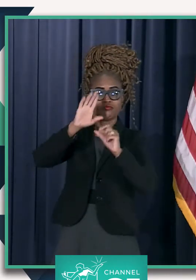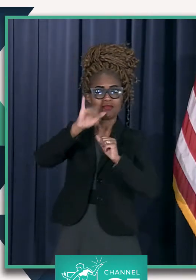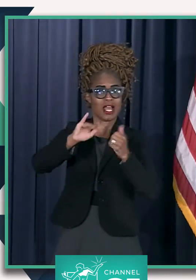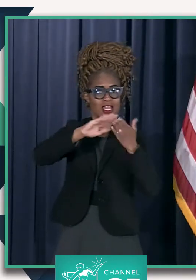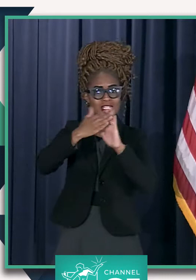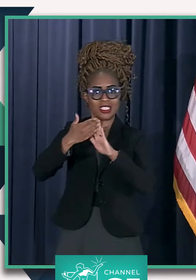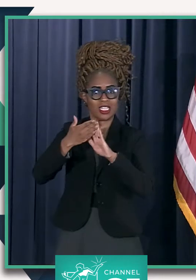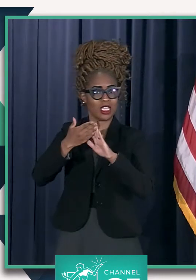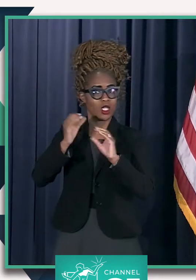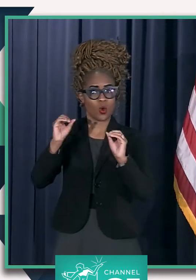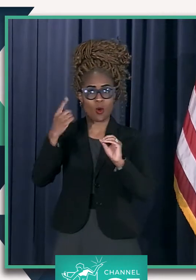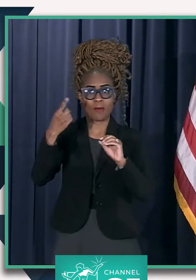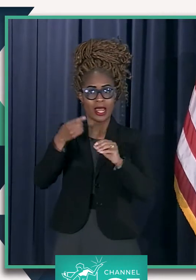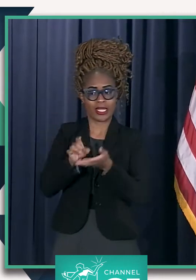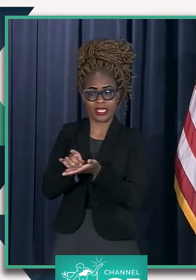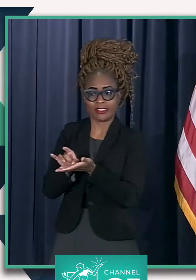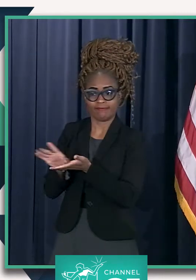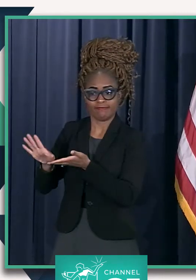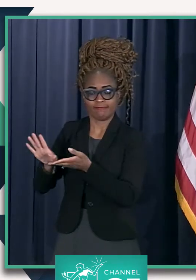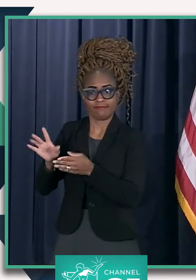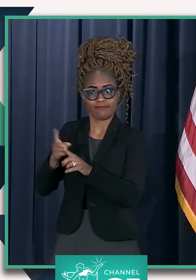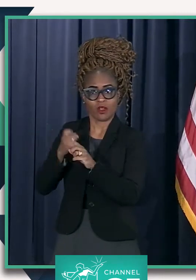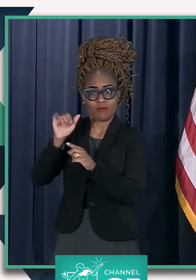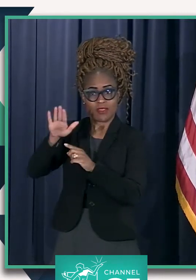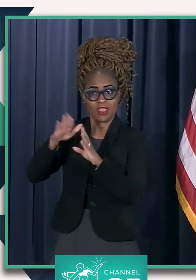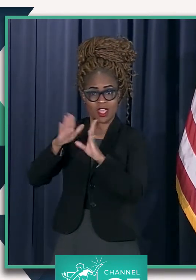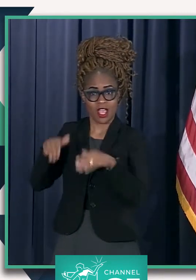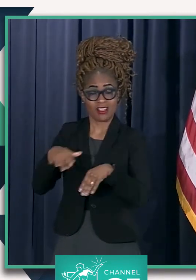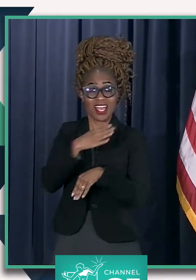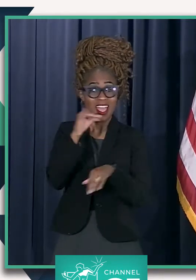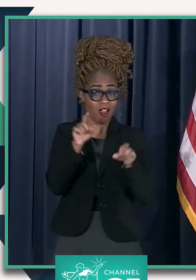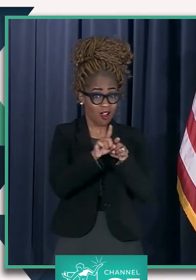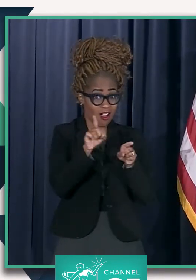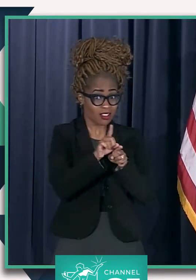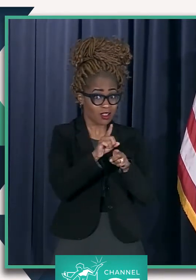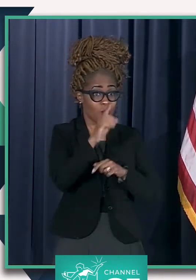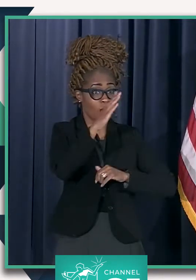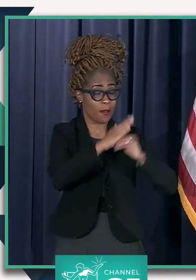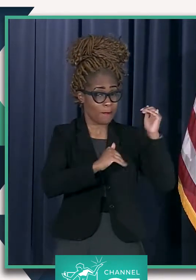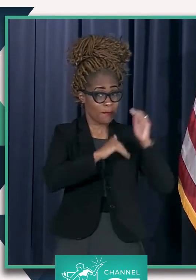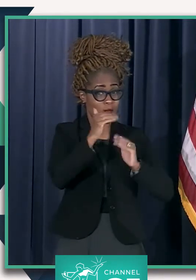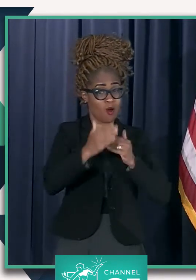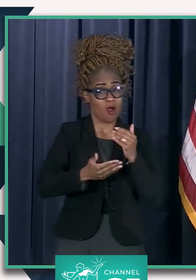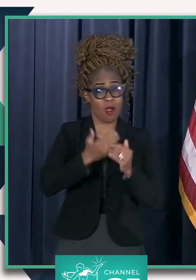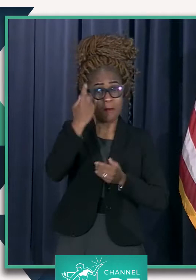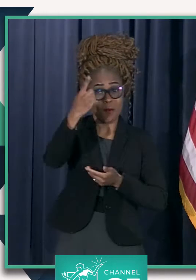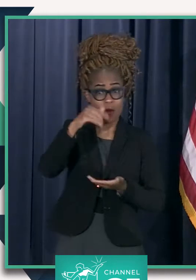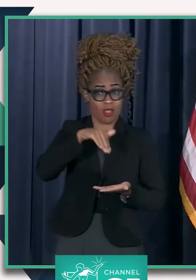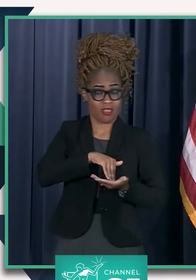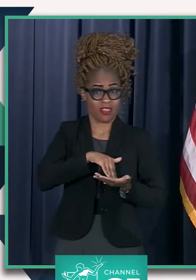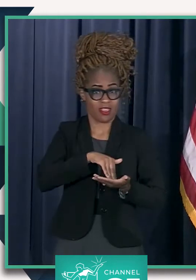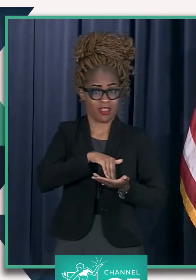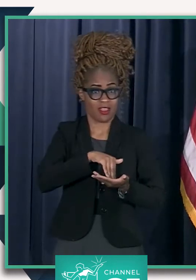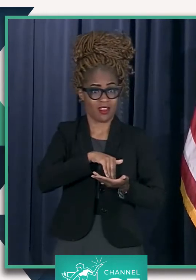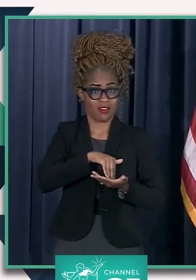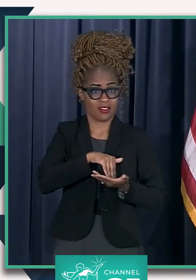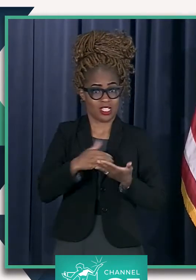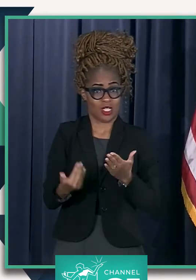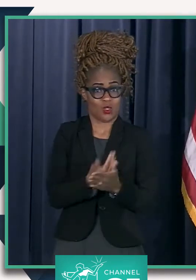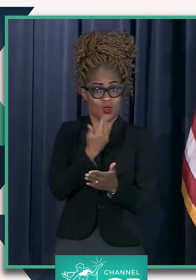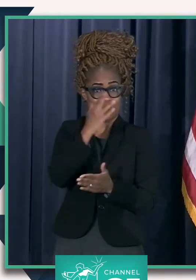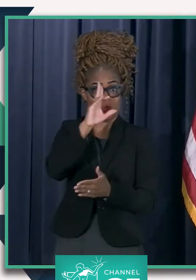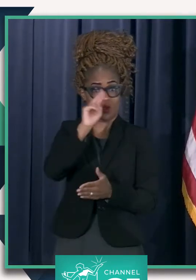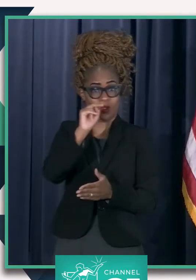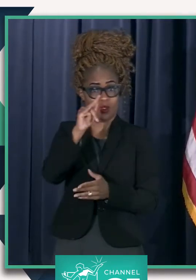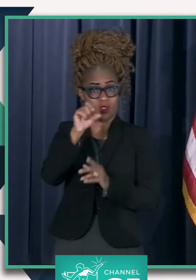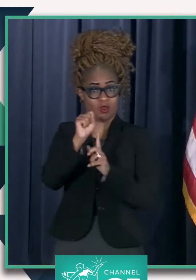was displaced. We've already preserved 4,000, and we've built nearly 1,000 new units.